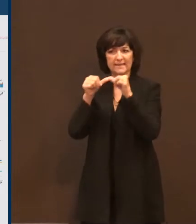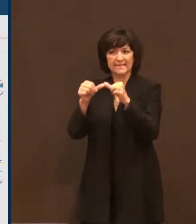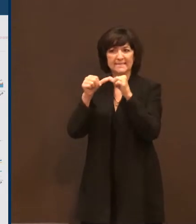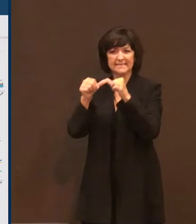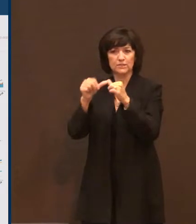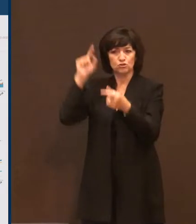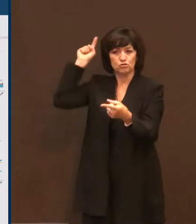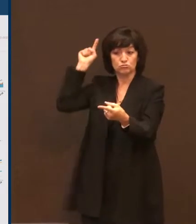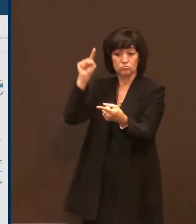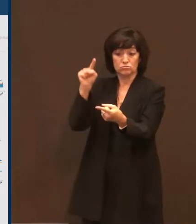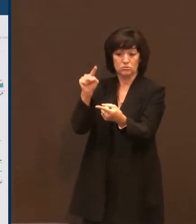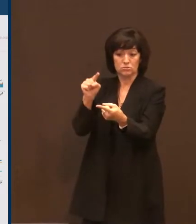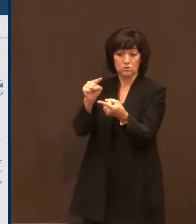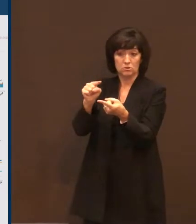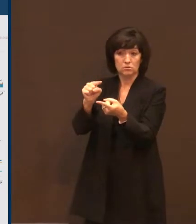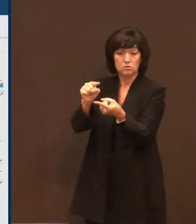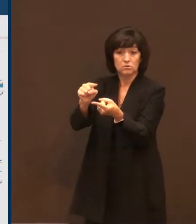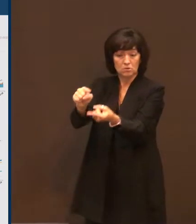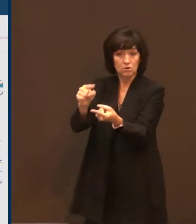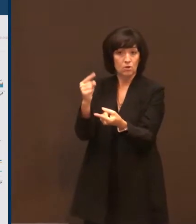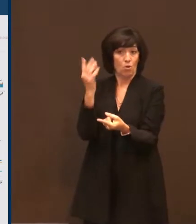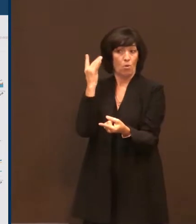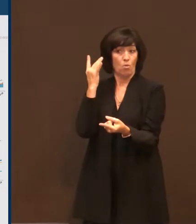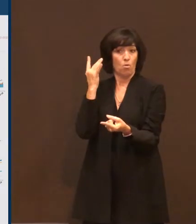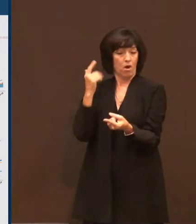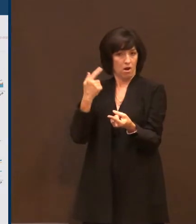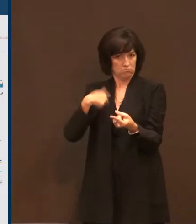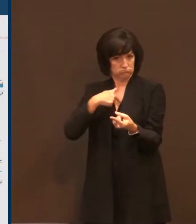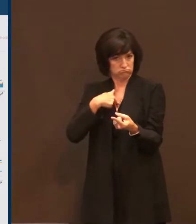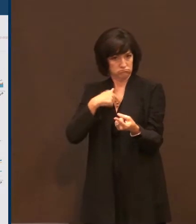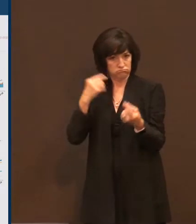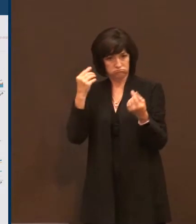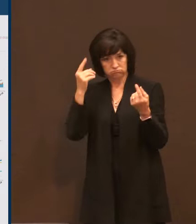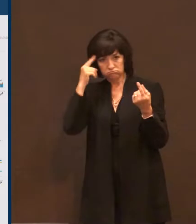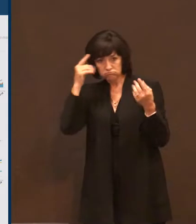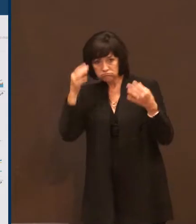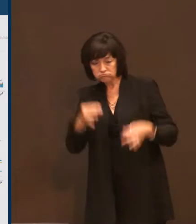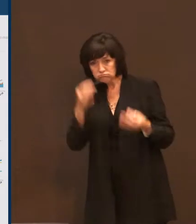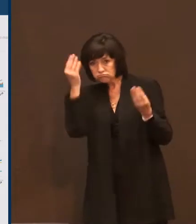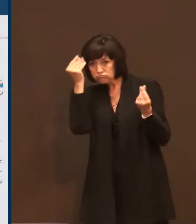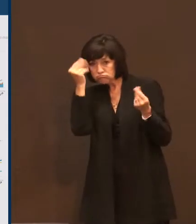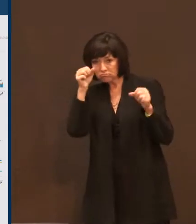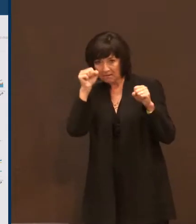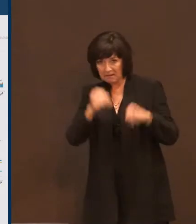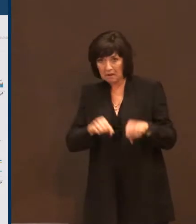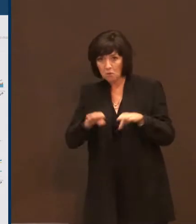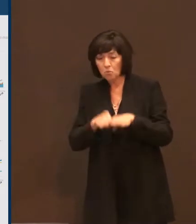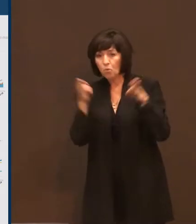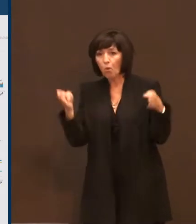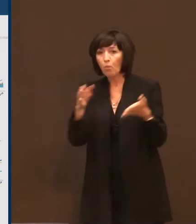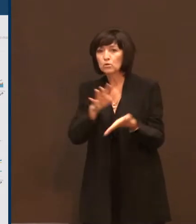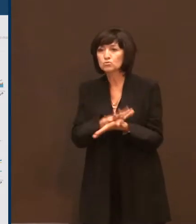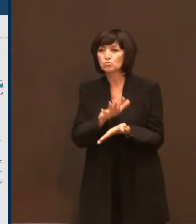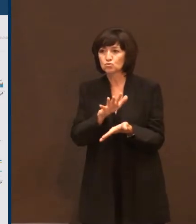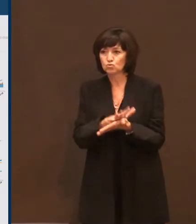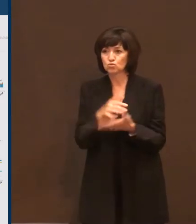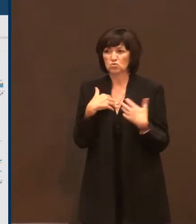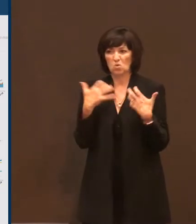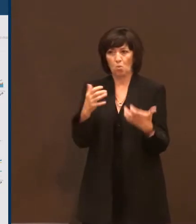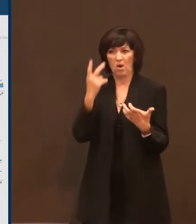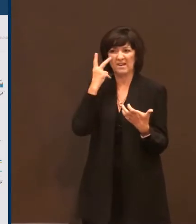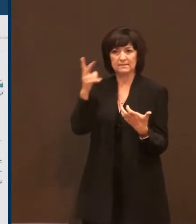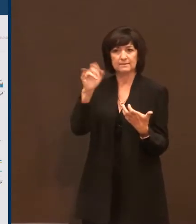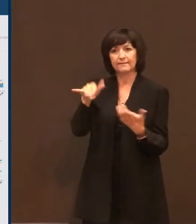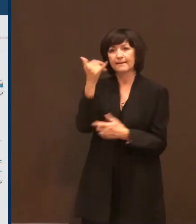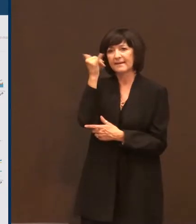flattening where we are today, which would put us in the yellow scenario, and increased flattening which